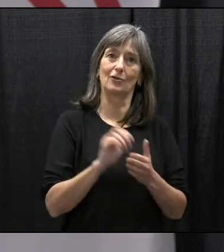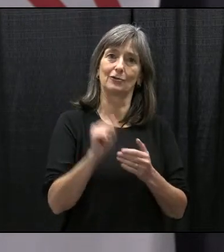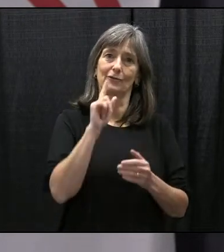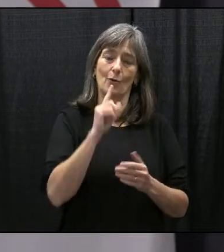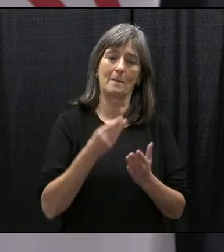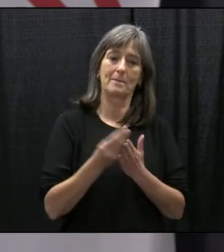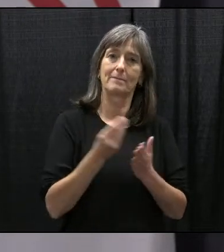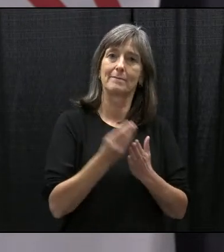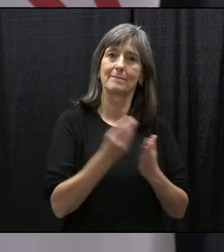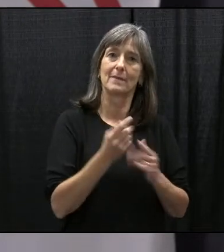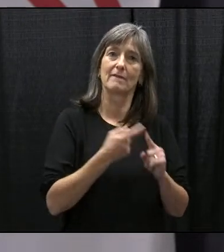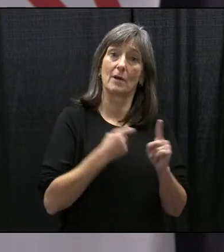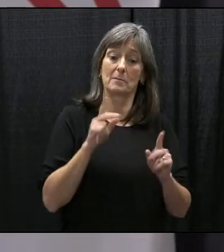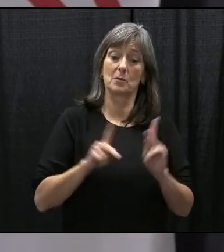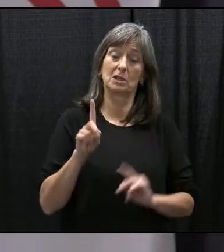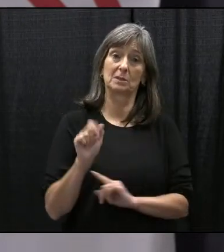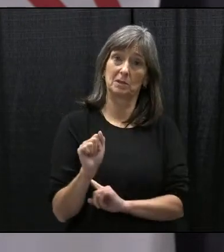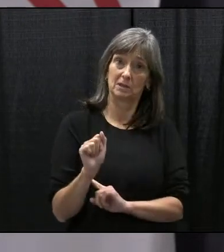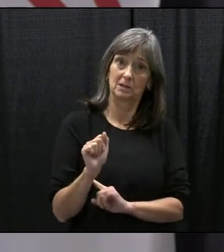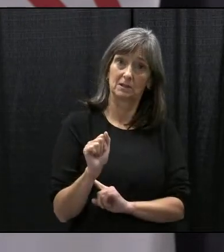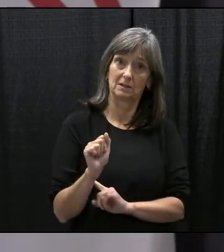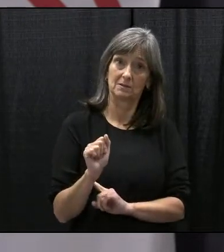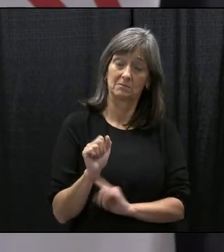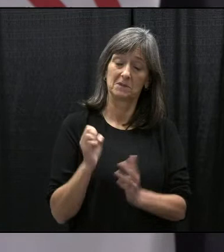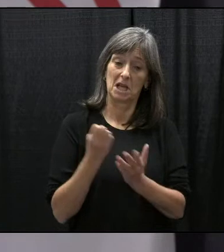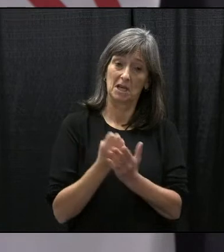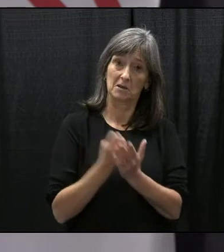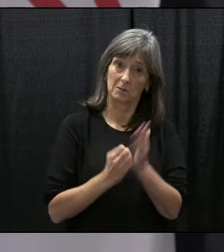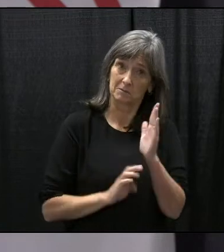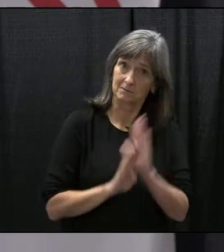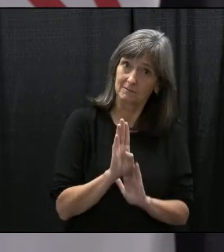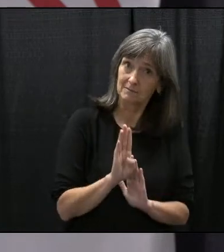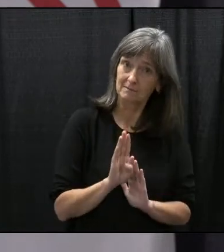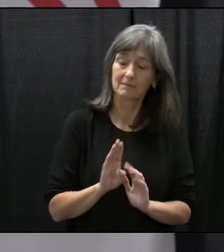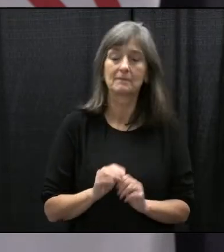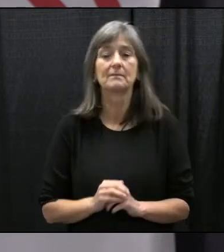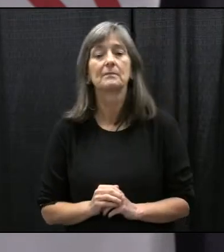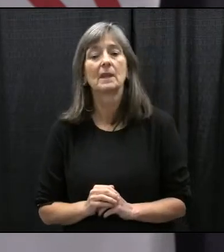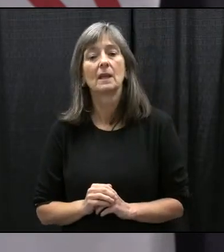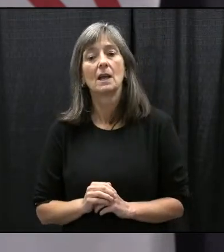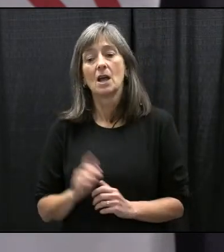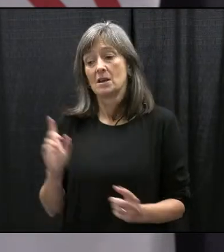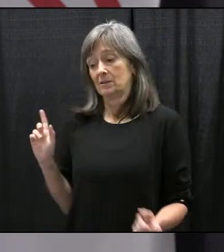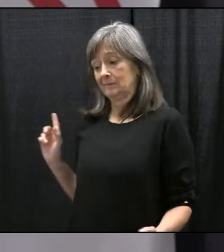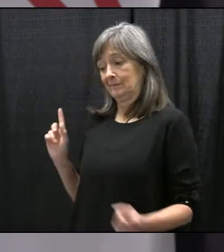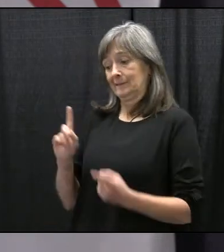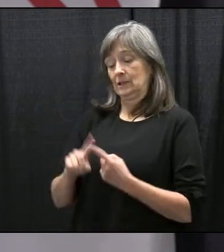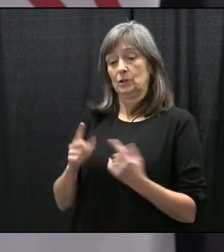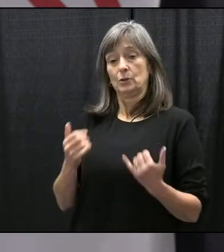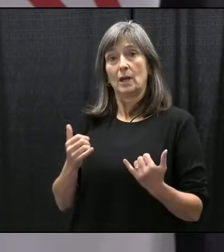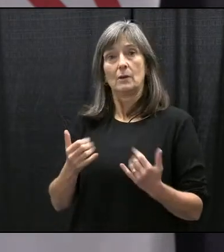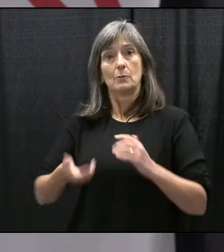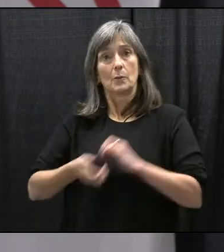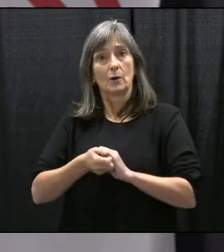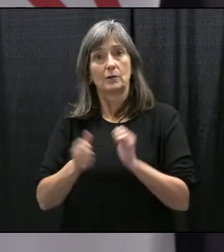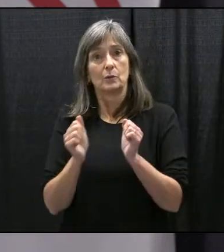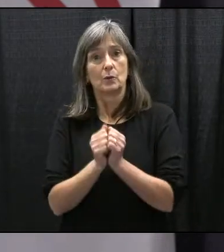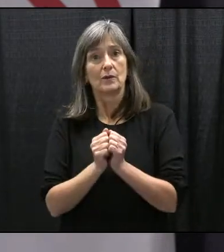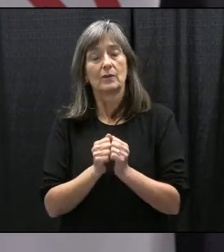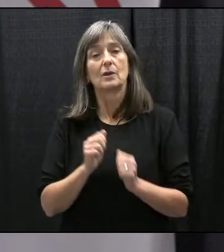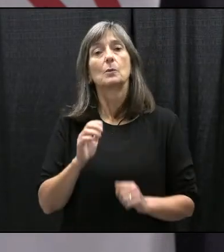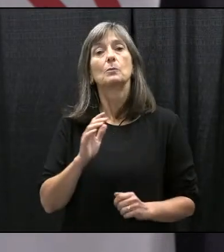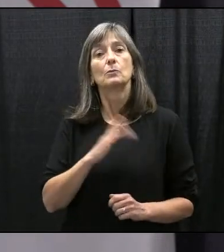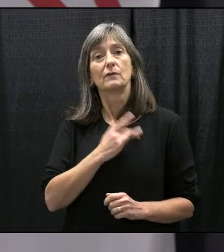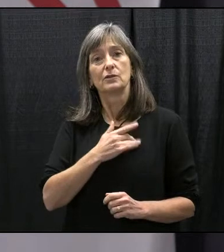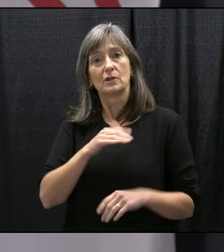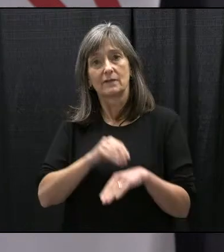activity. To get us to this point today, we partner with the Provincial Advisory Council for the Inclusion